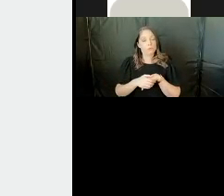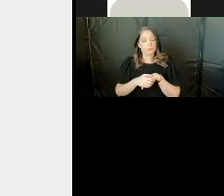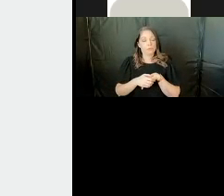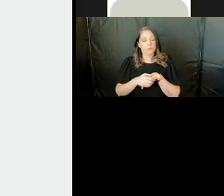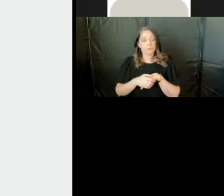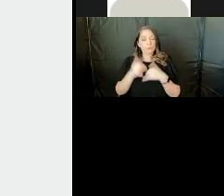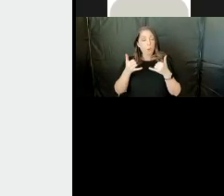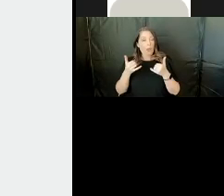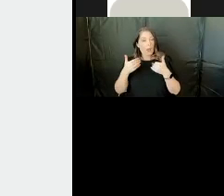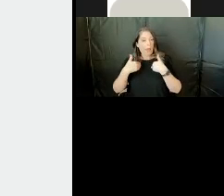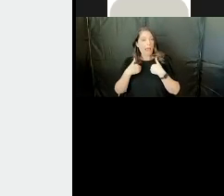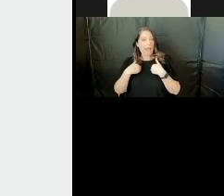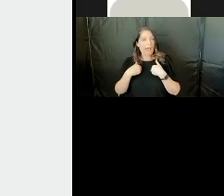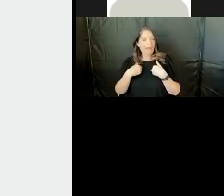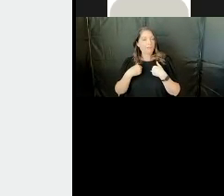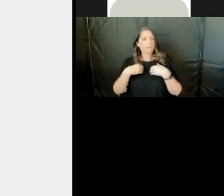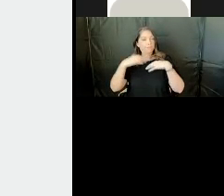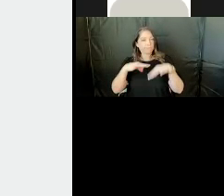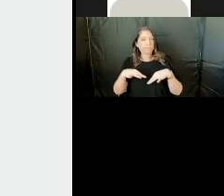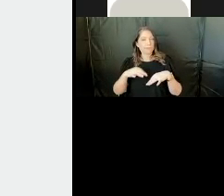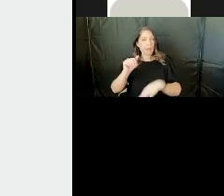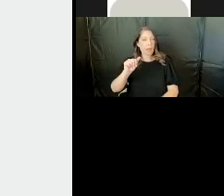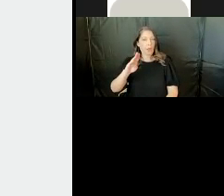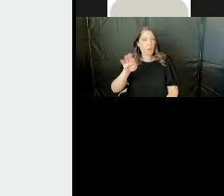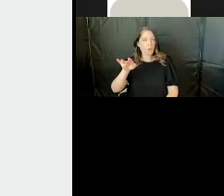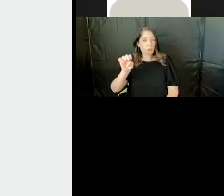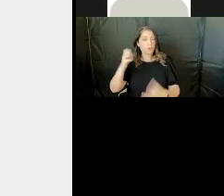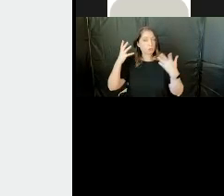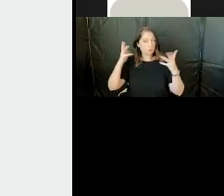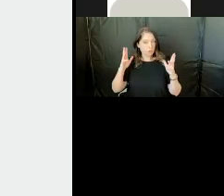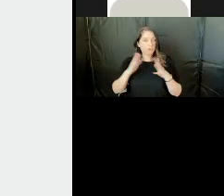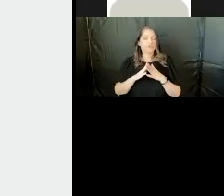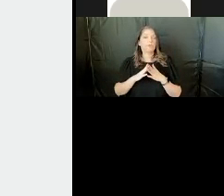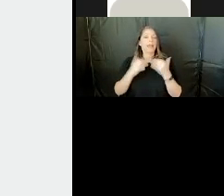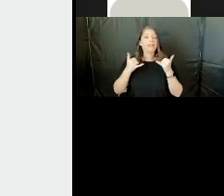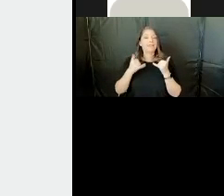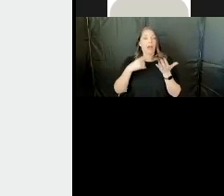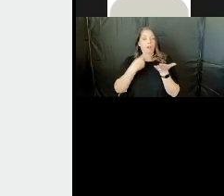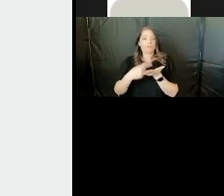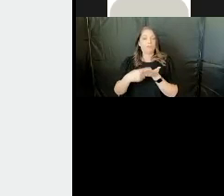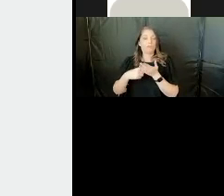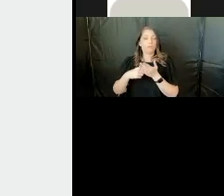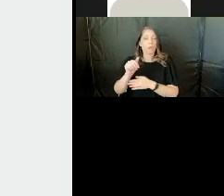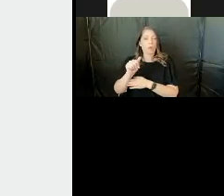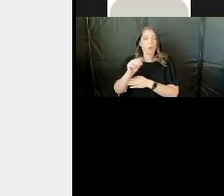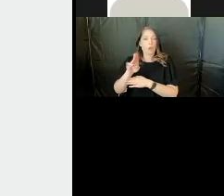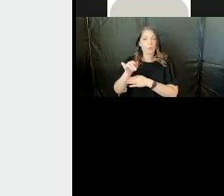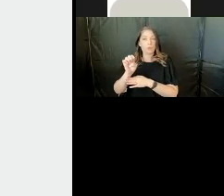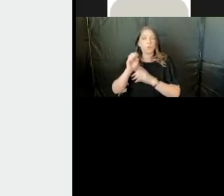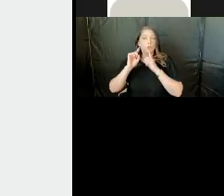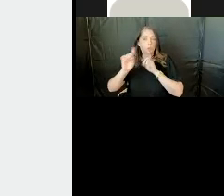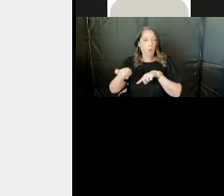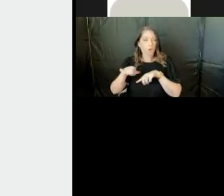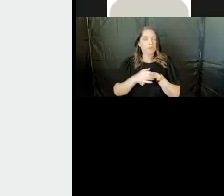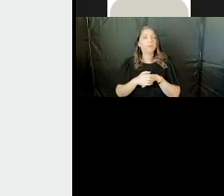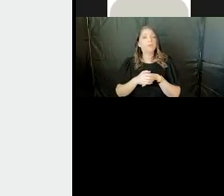have defined what abuse is. Now let's talk about abuse reporting. If you are an employee